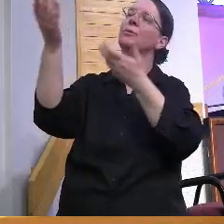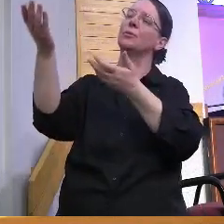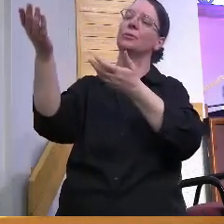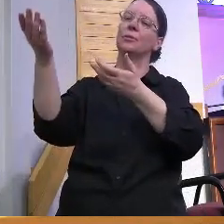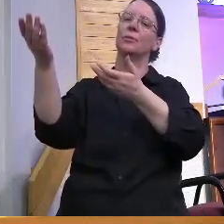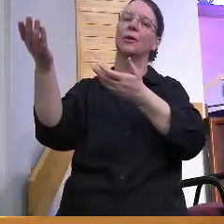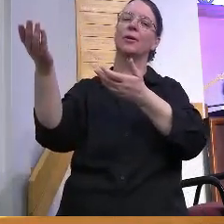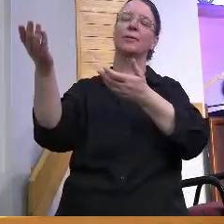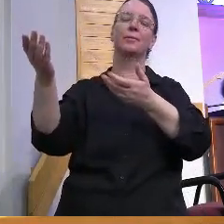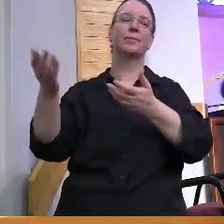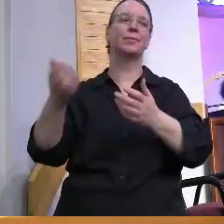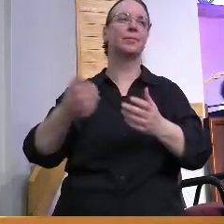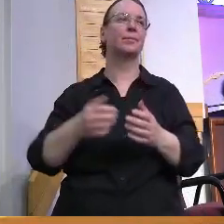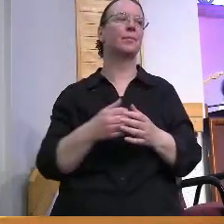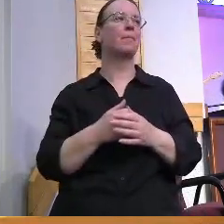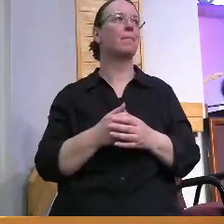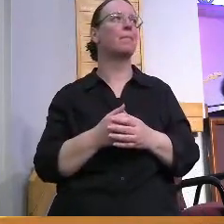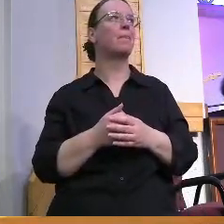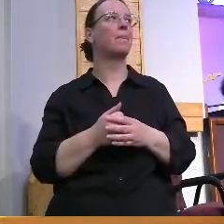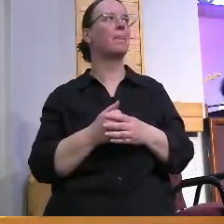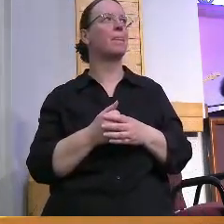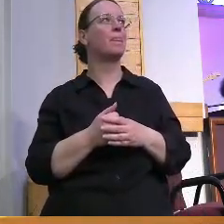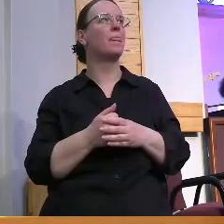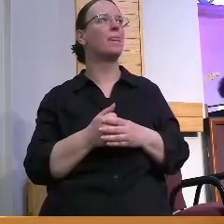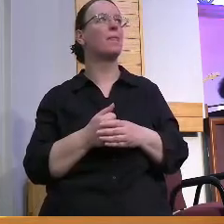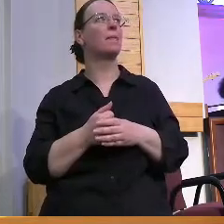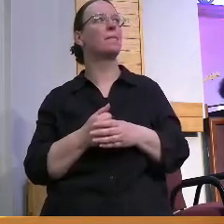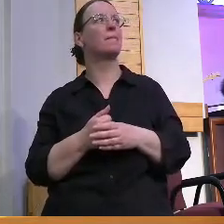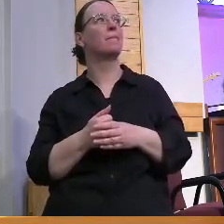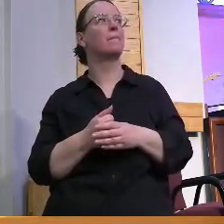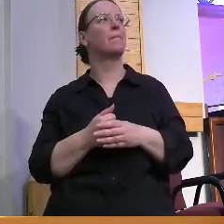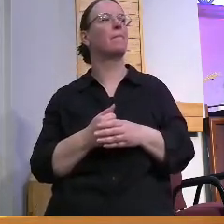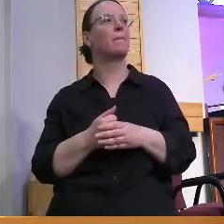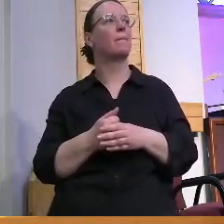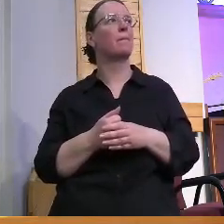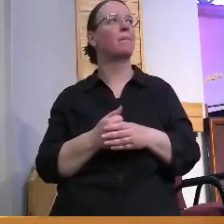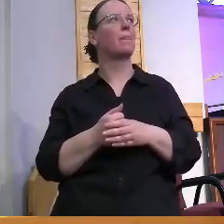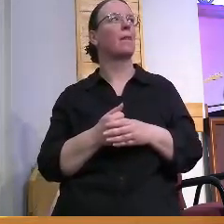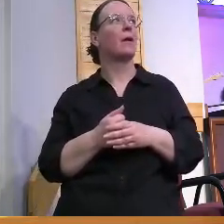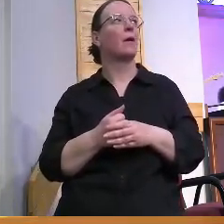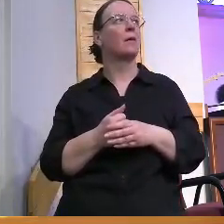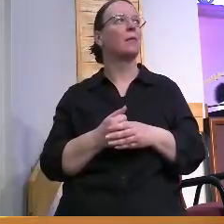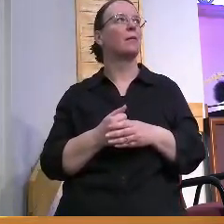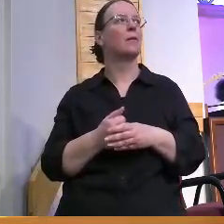life, Lord. Come on at home. Somebody needs to find their peace today.